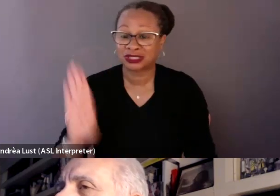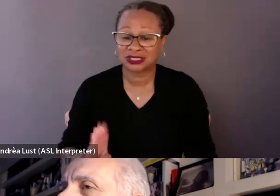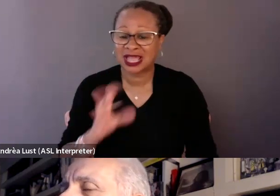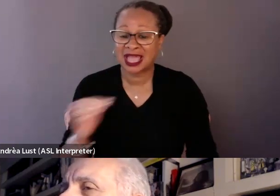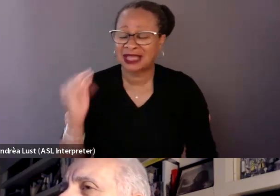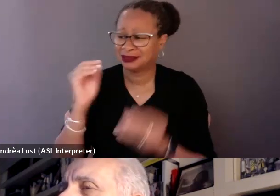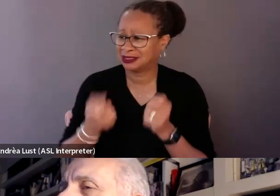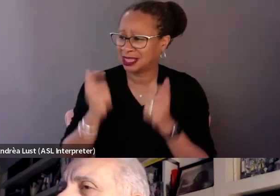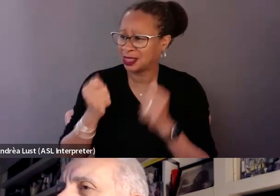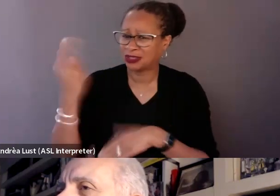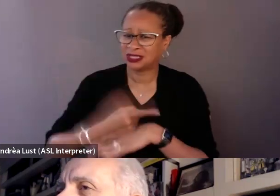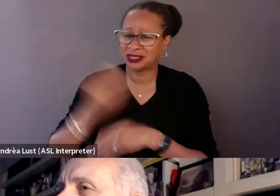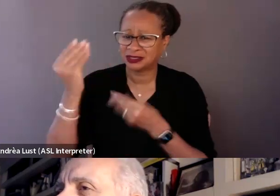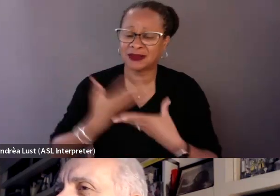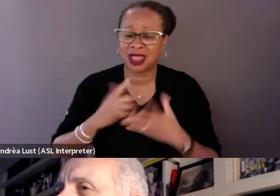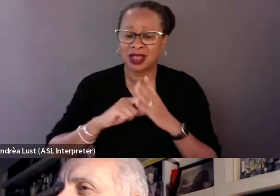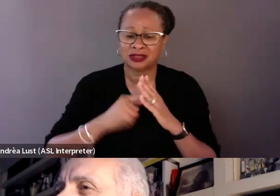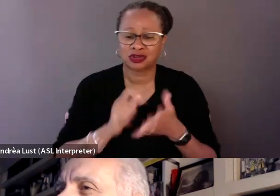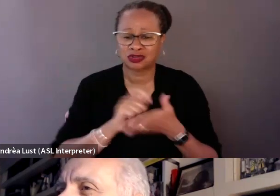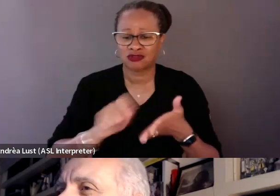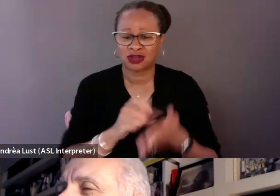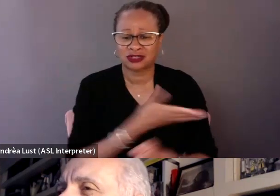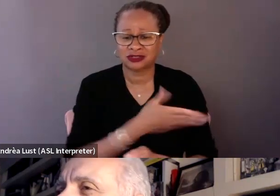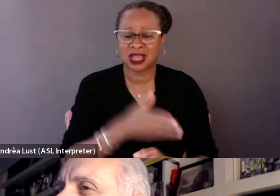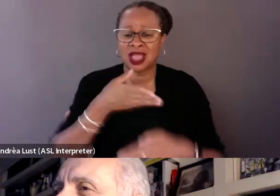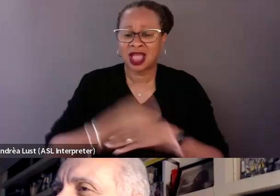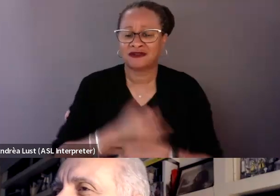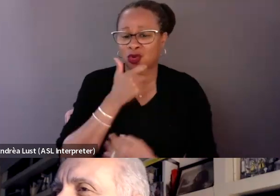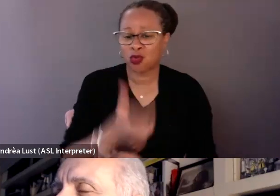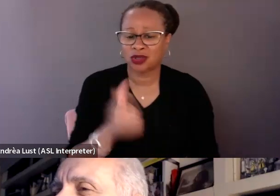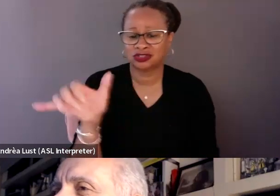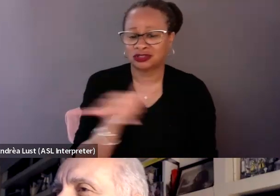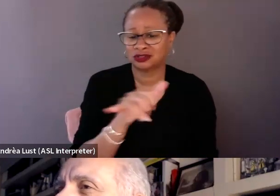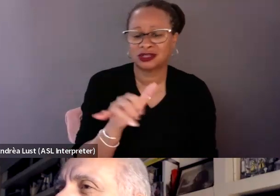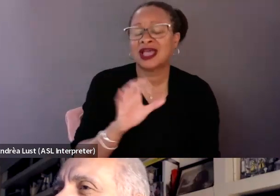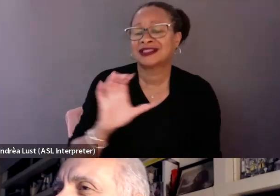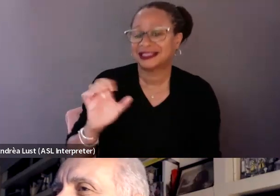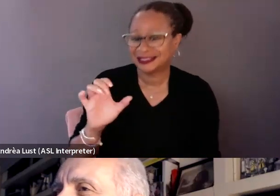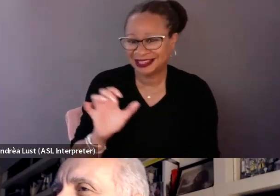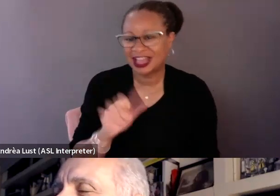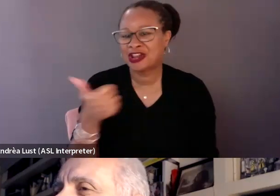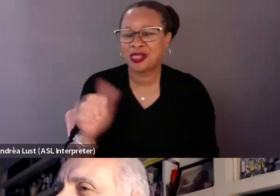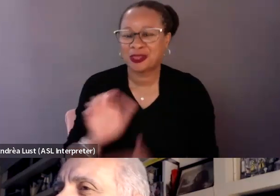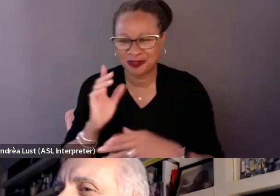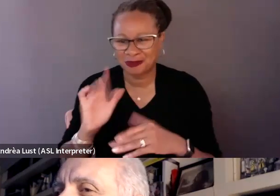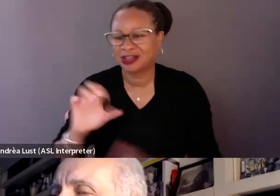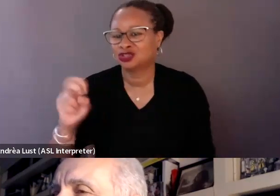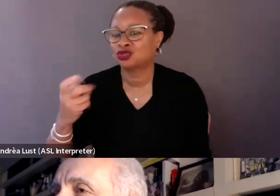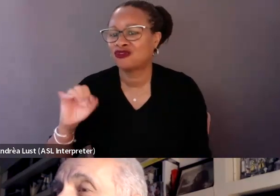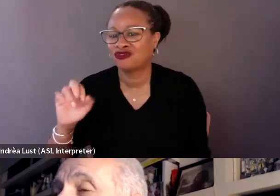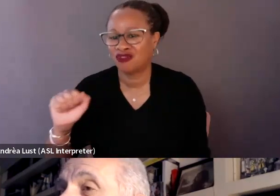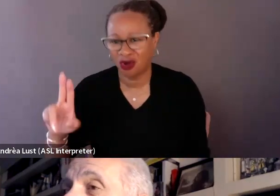told me he started writing songs after watching Jules et Jim by Truffaut, and that Truffaut changed his life